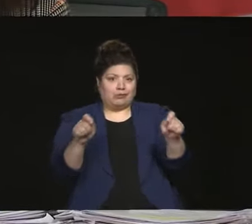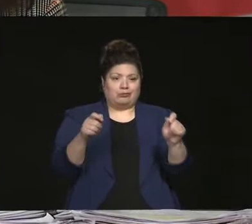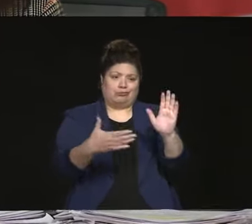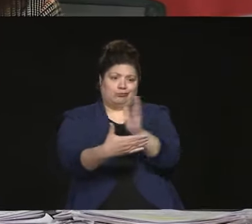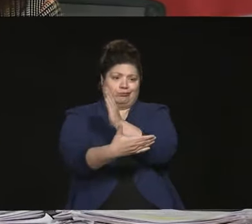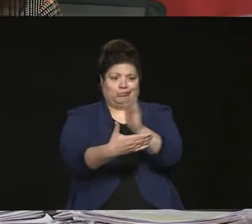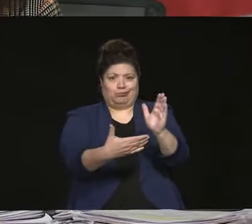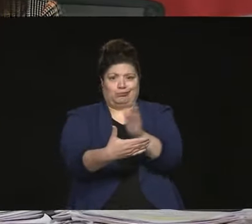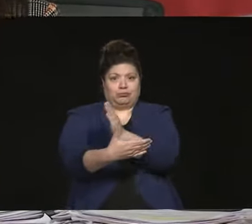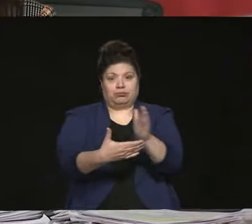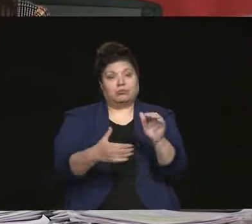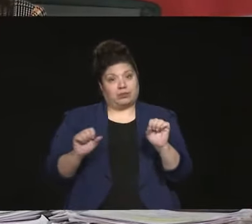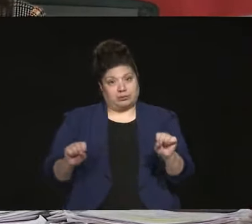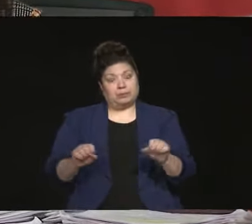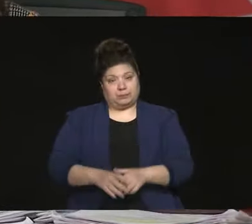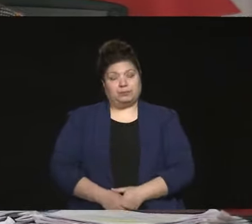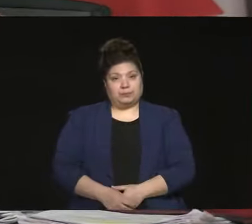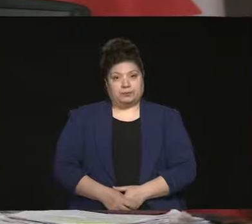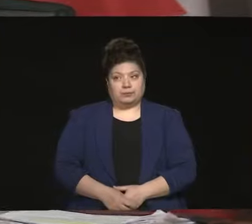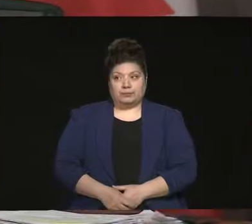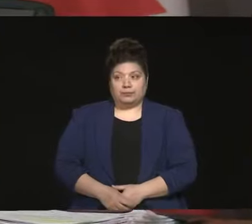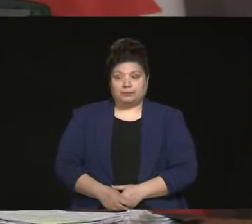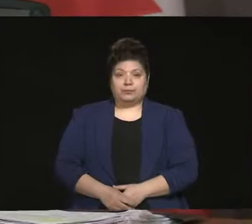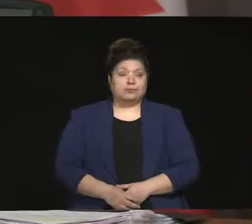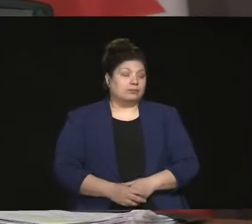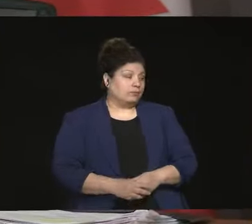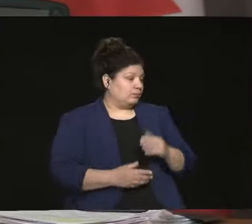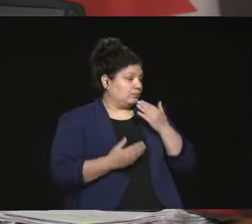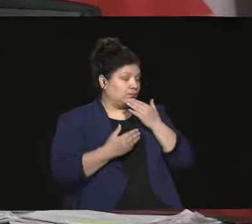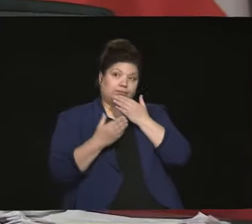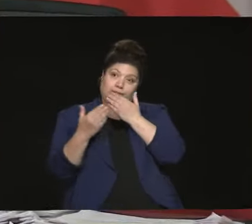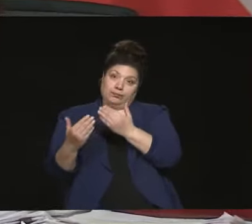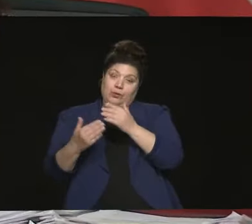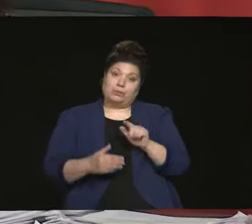Merci, docteur. On va prendre les questions dans la salle. Thank you, Doctor. We'll now move to questions in the room.